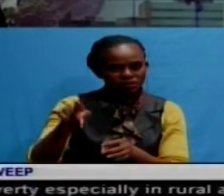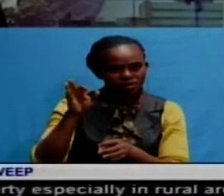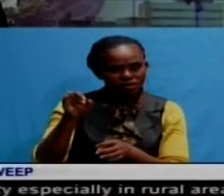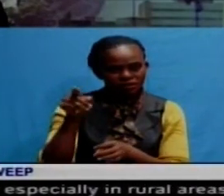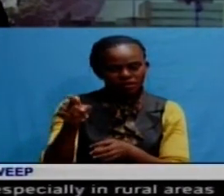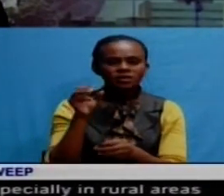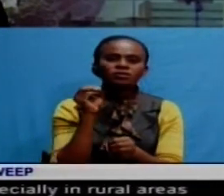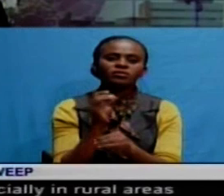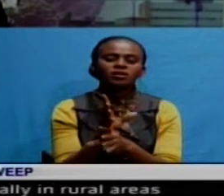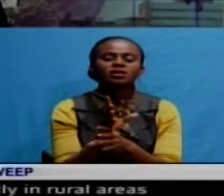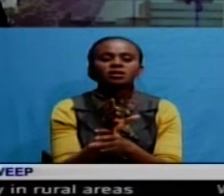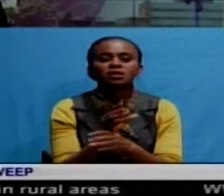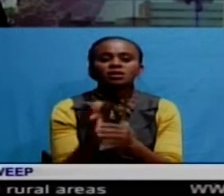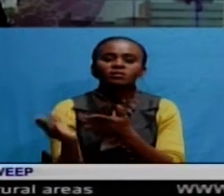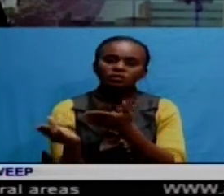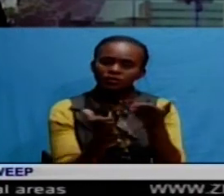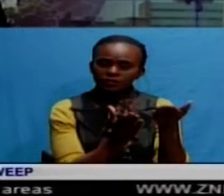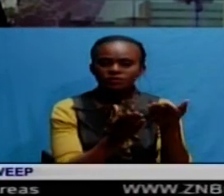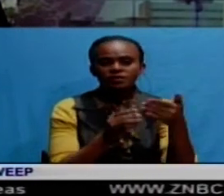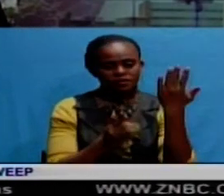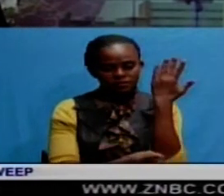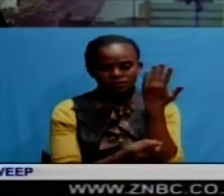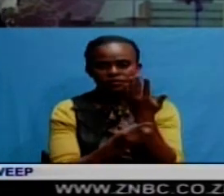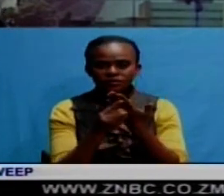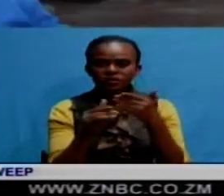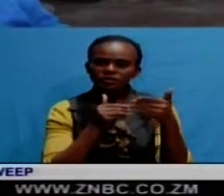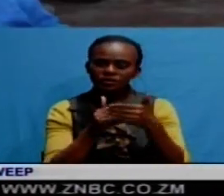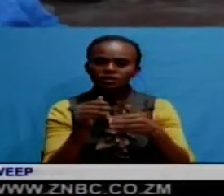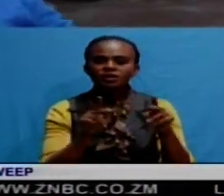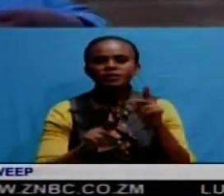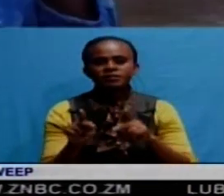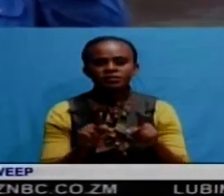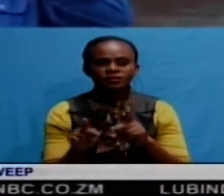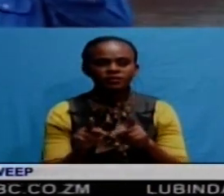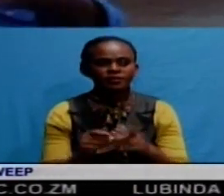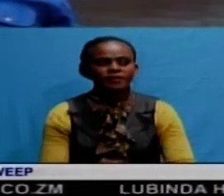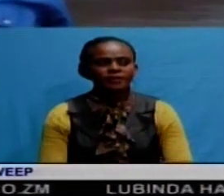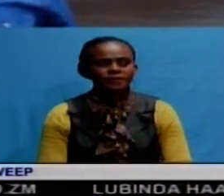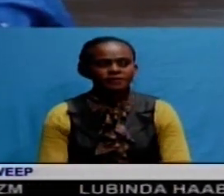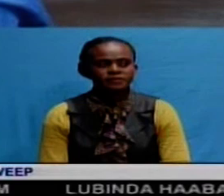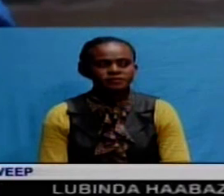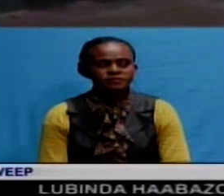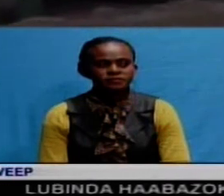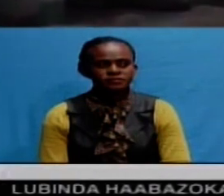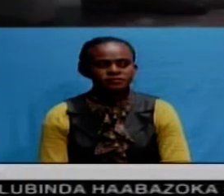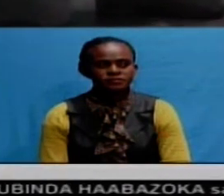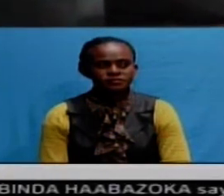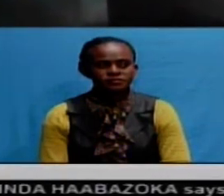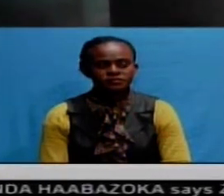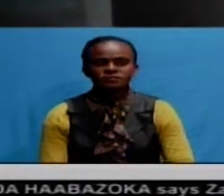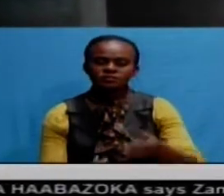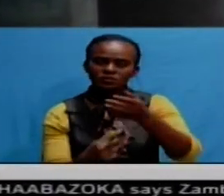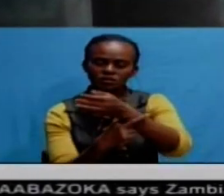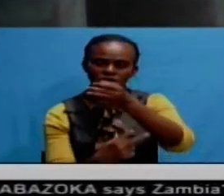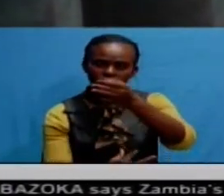is determined to take a development closer to the people. I think the completion of this bridge